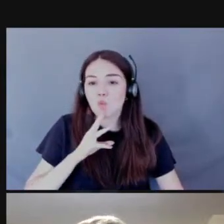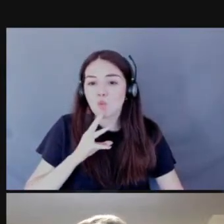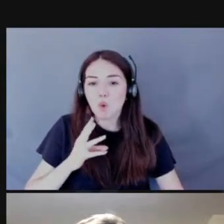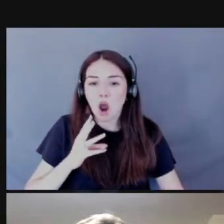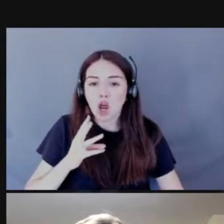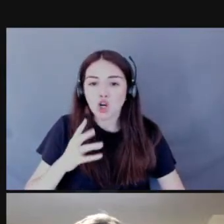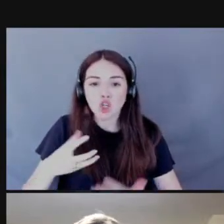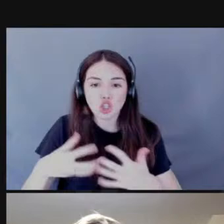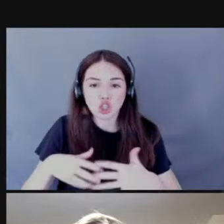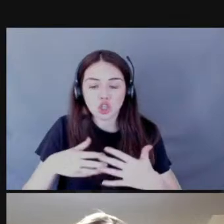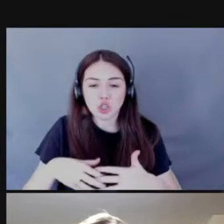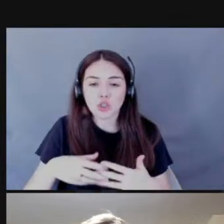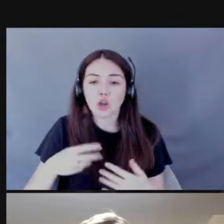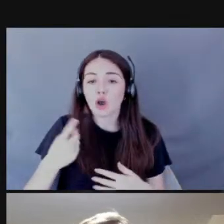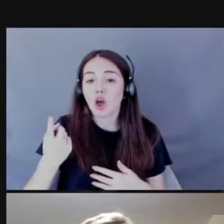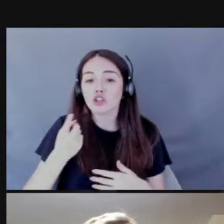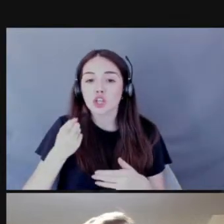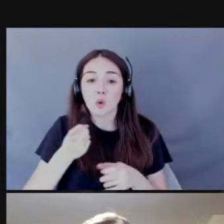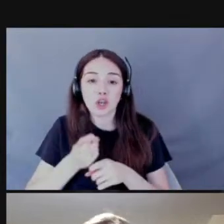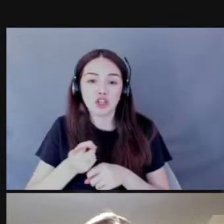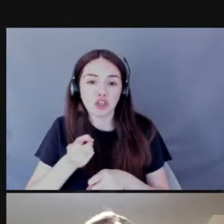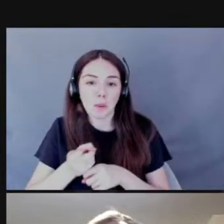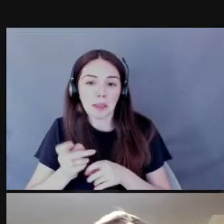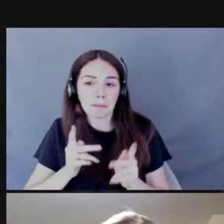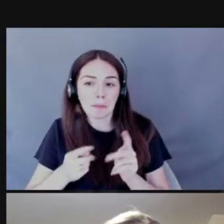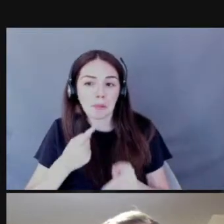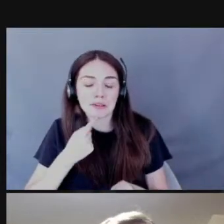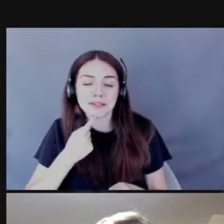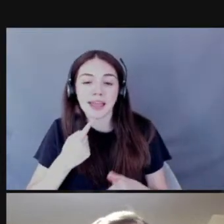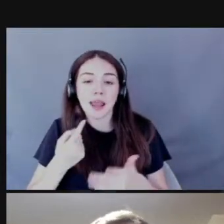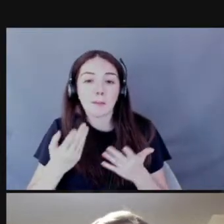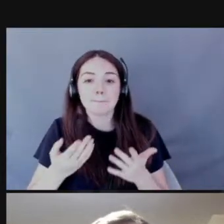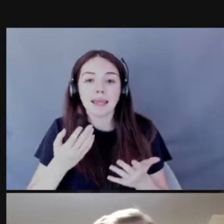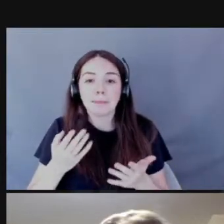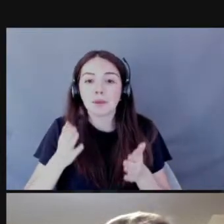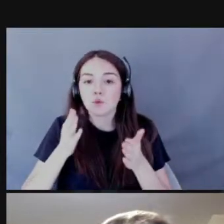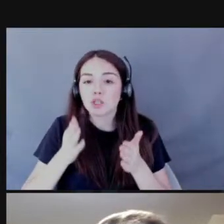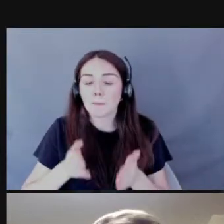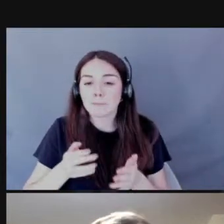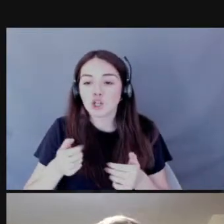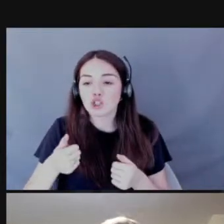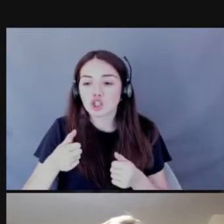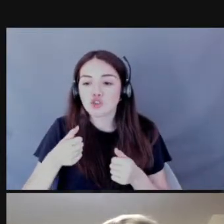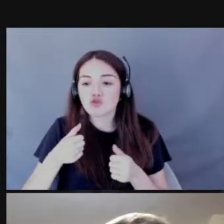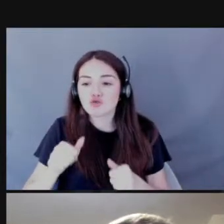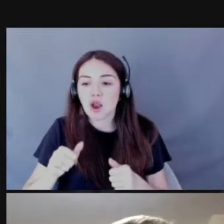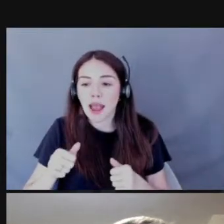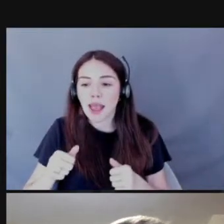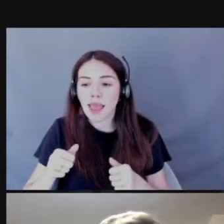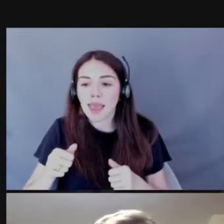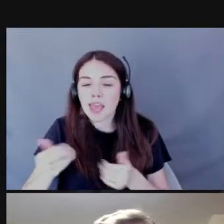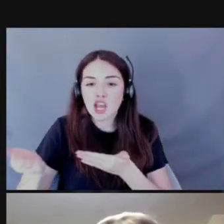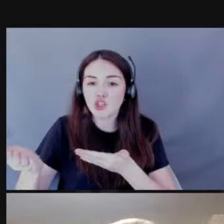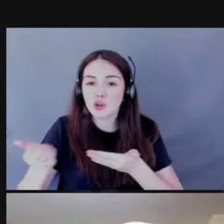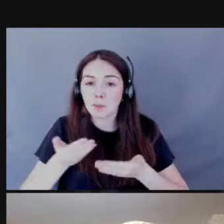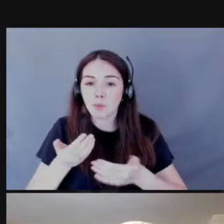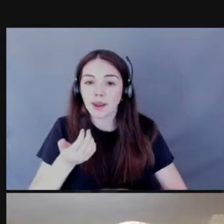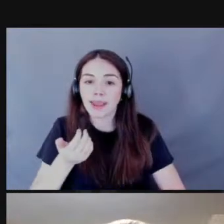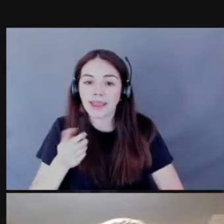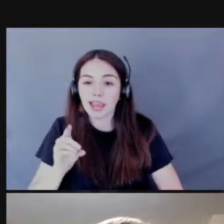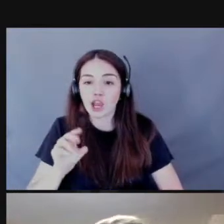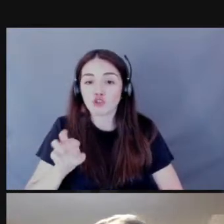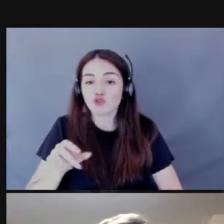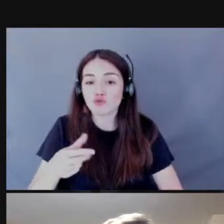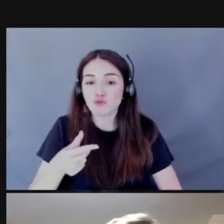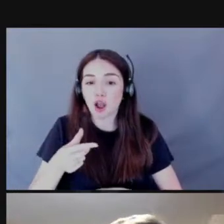of jokingly floated, that it was somebody trafficking drugs down the Potomac, which is a bit dark, but I